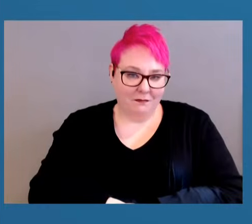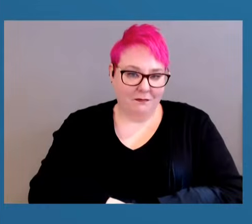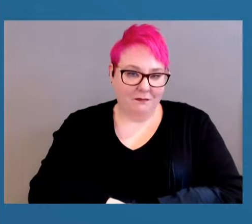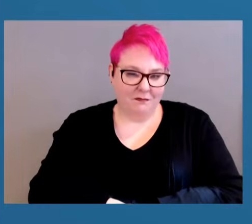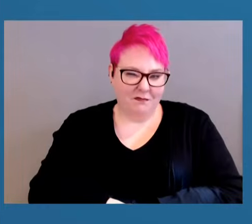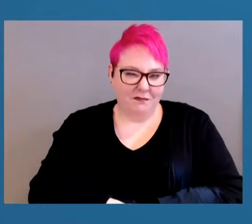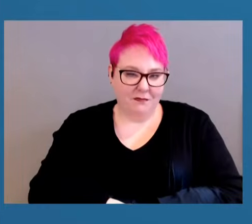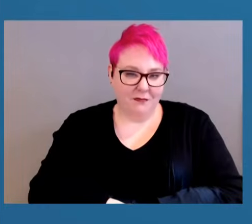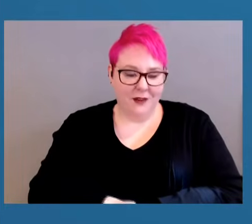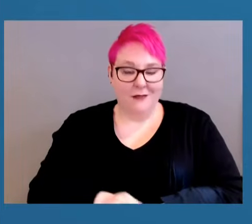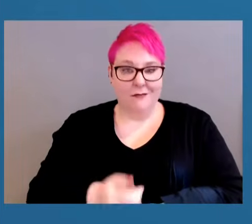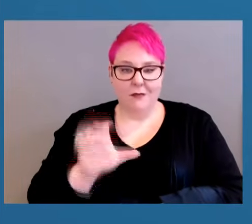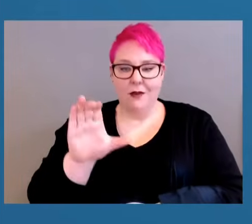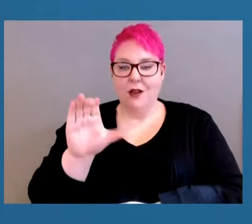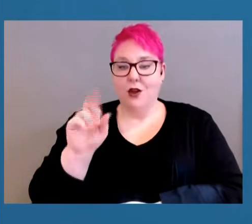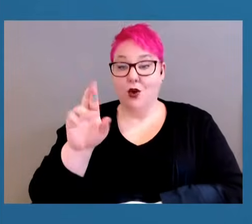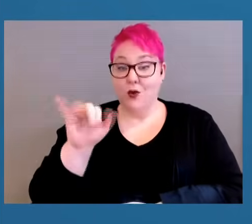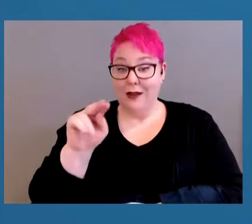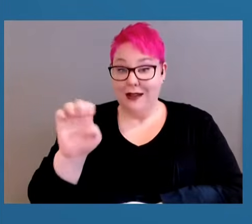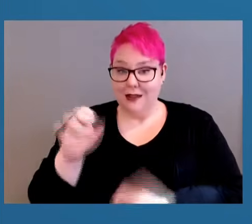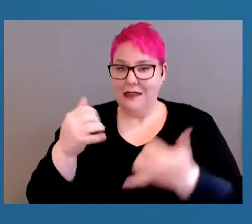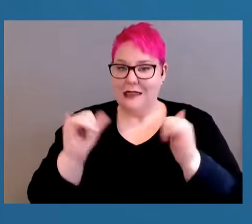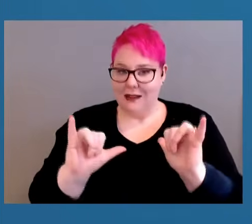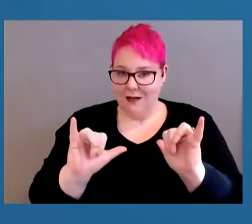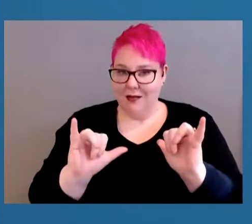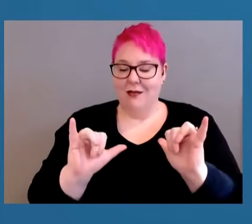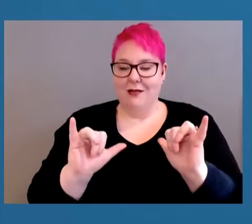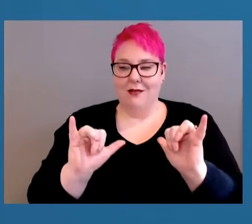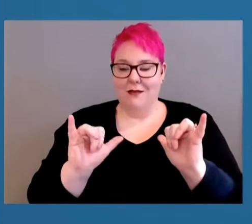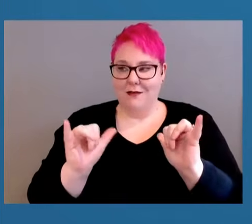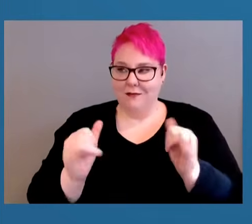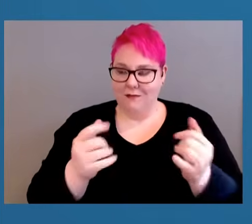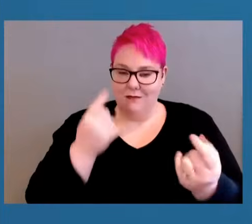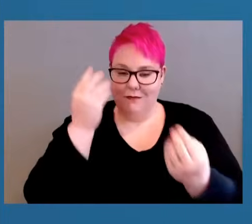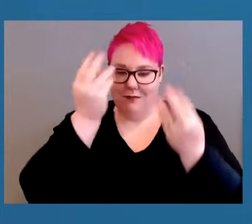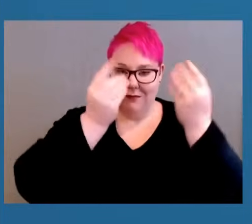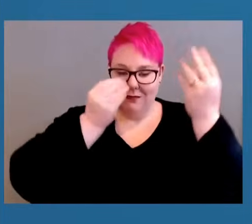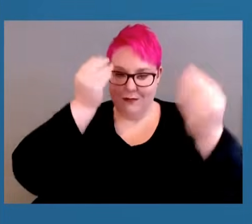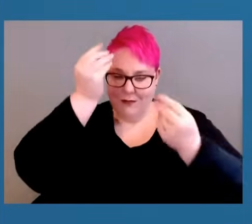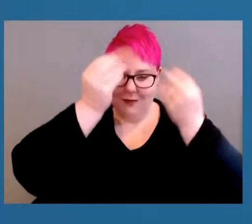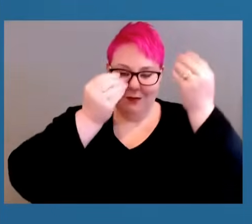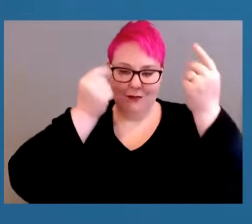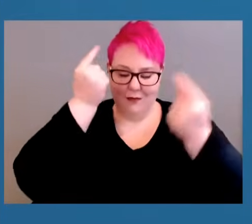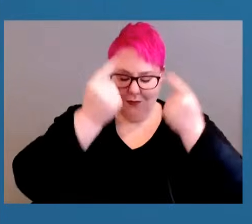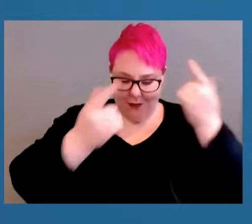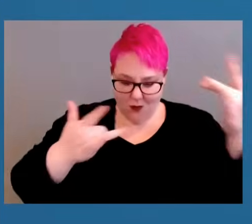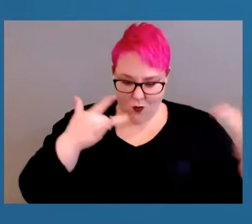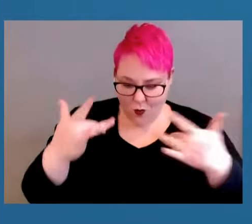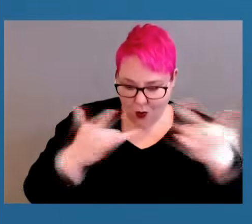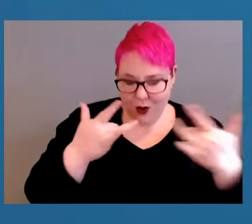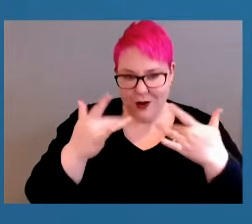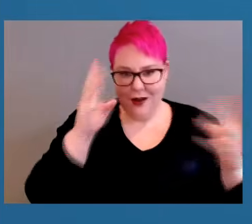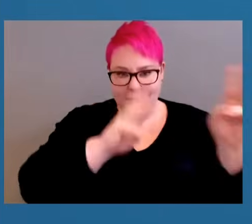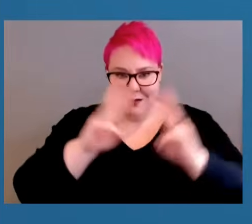Corinne's still walking the hallways, thinking about it, processing it, worrying about families.